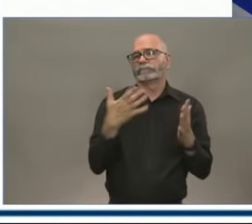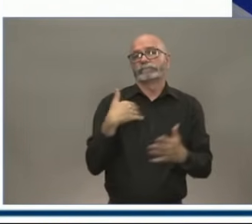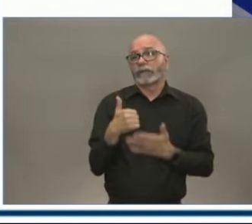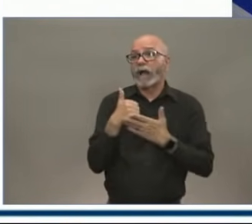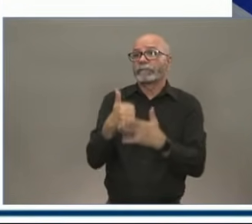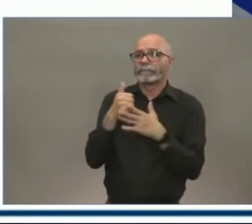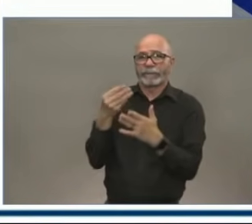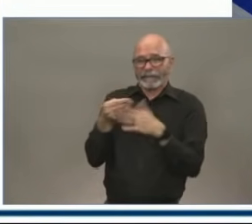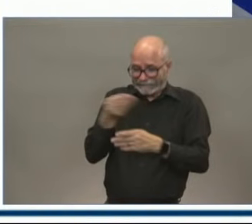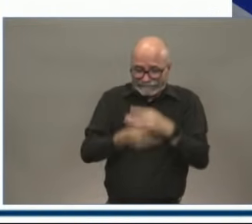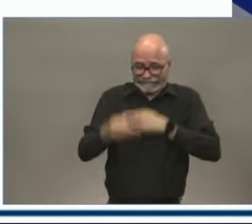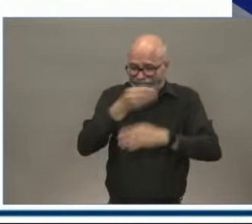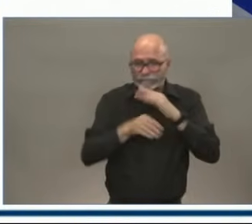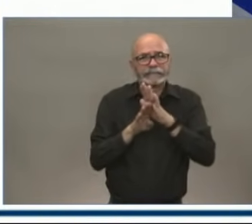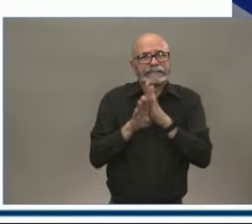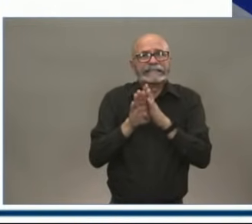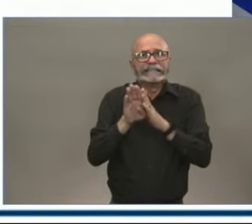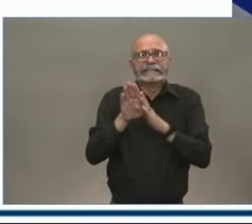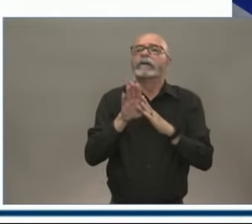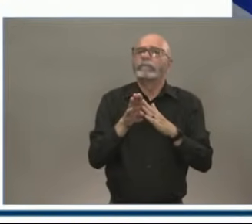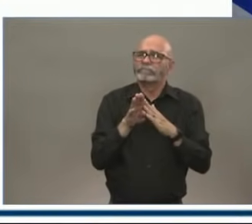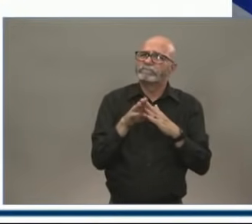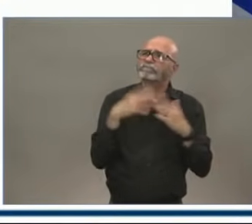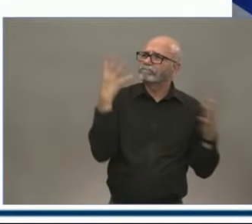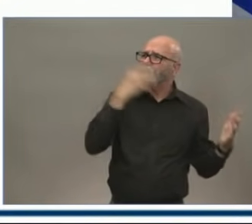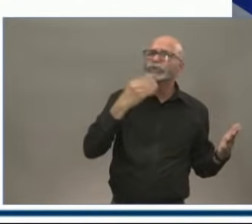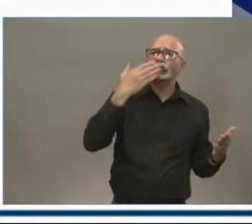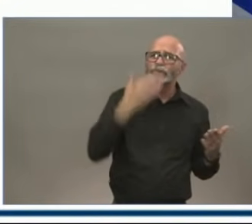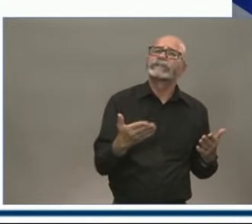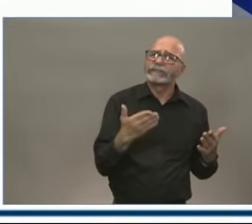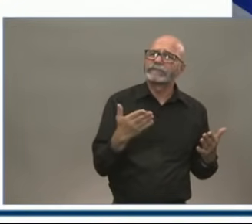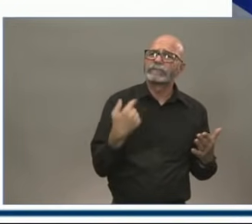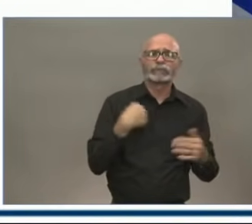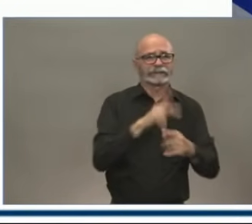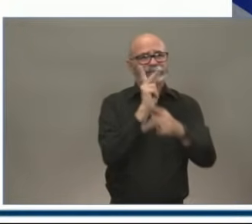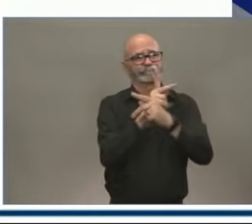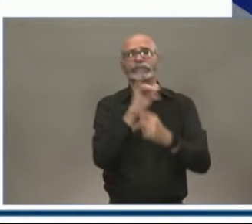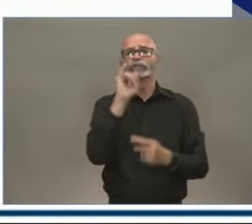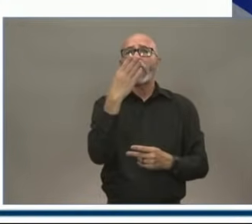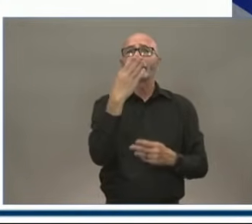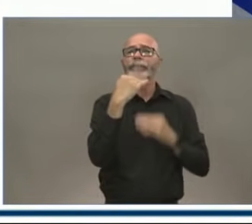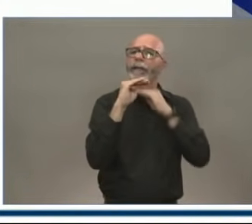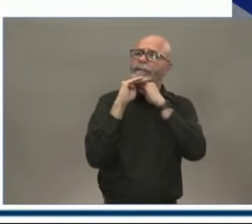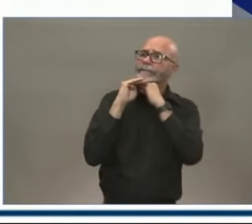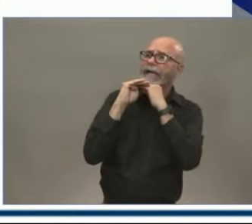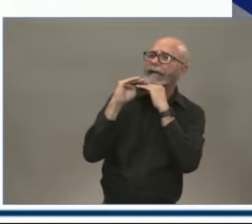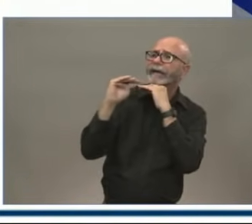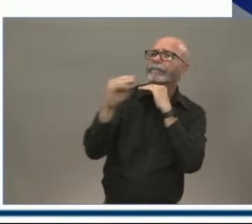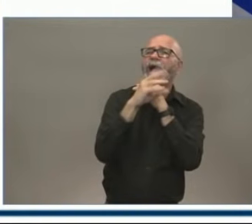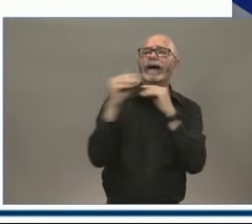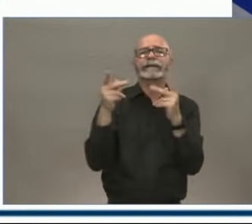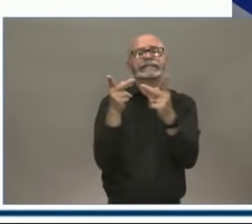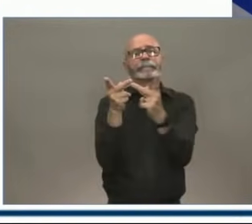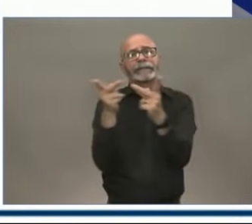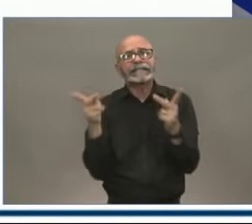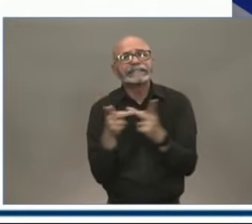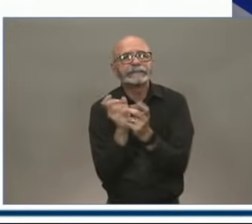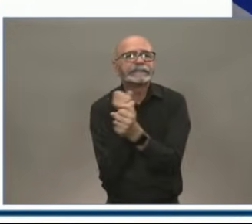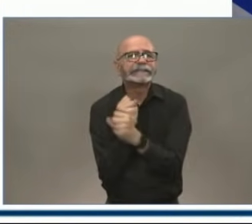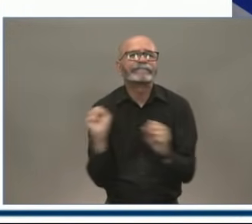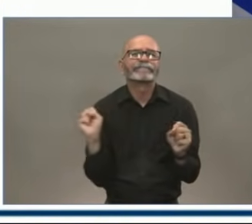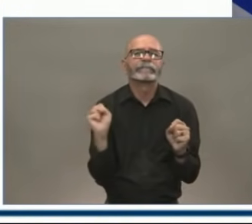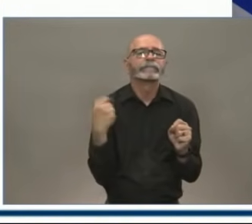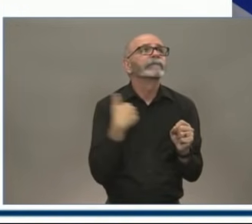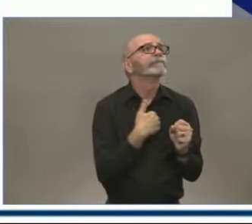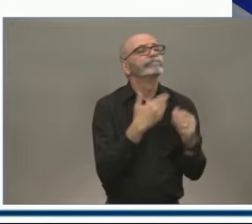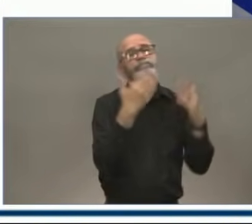to thrive through this period of time, keeping job sites safe. I'm grateful for the universities who've found a way